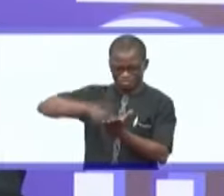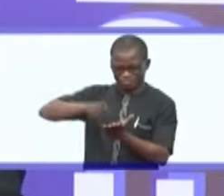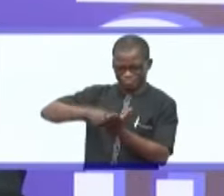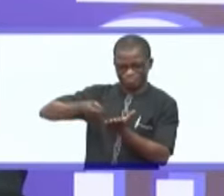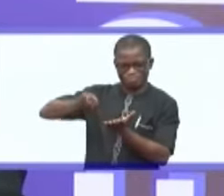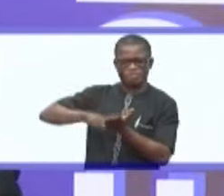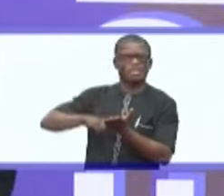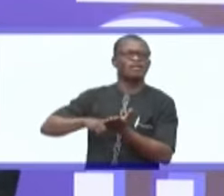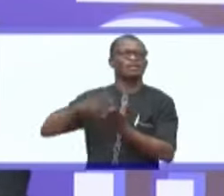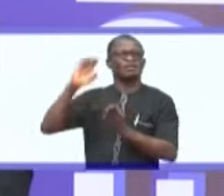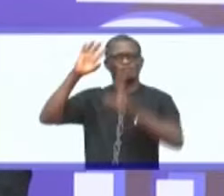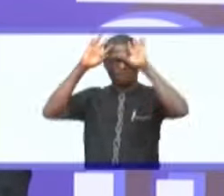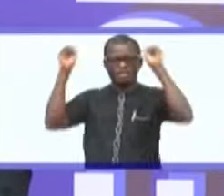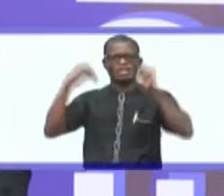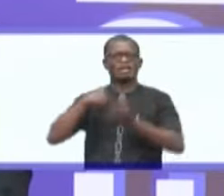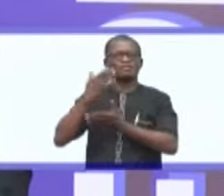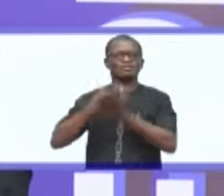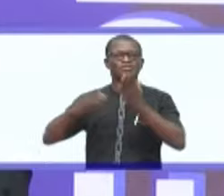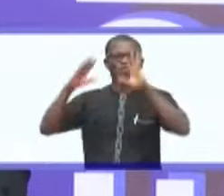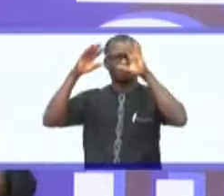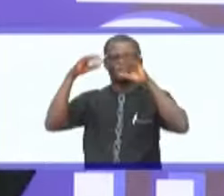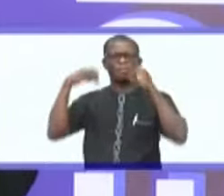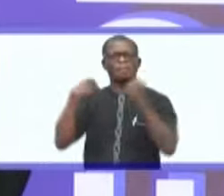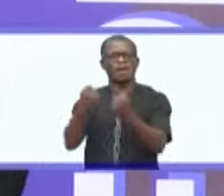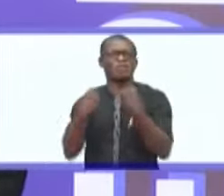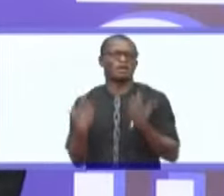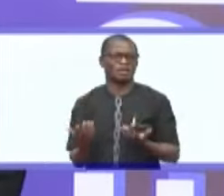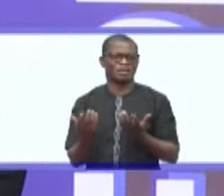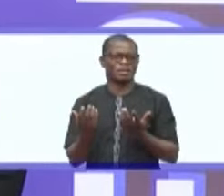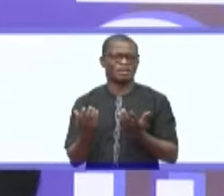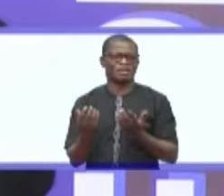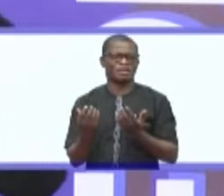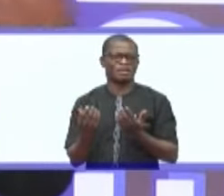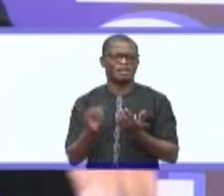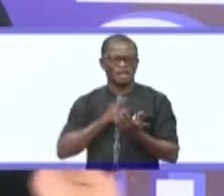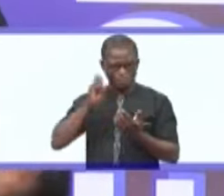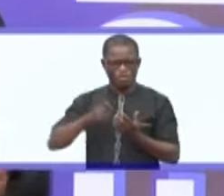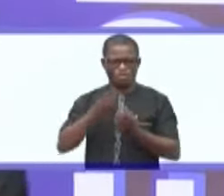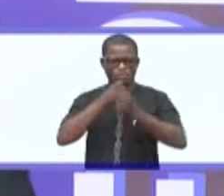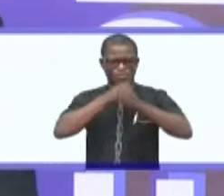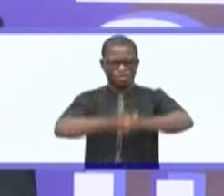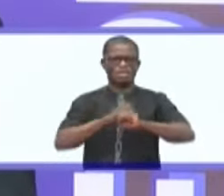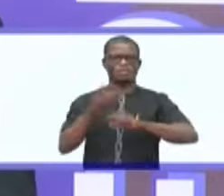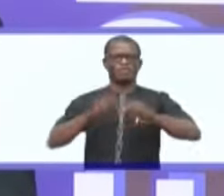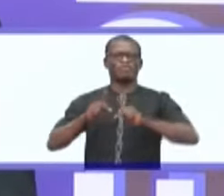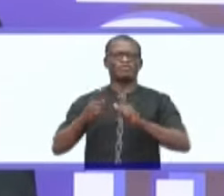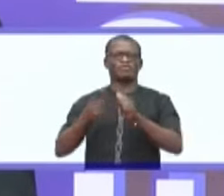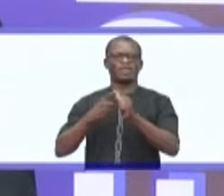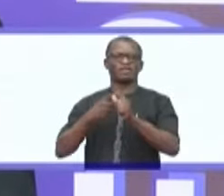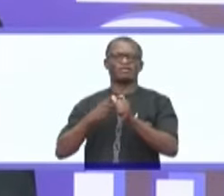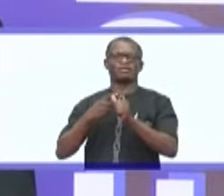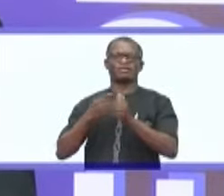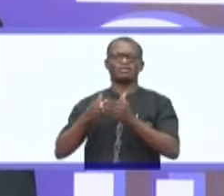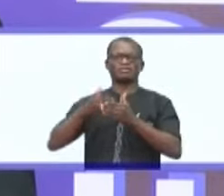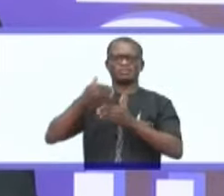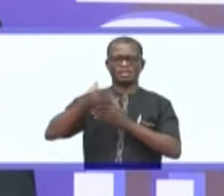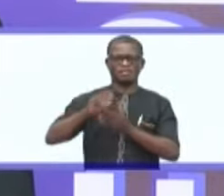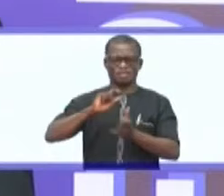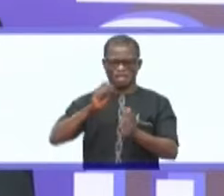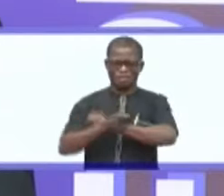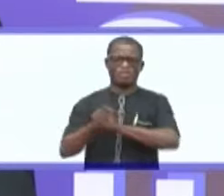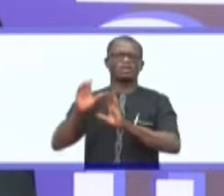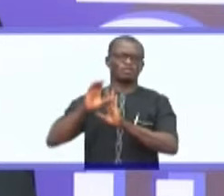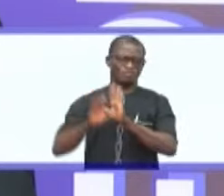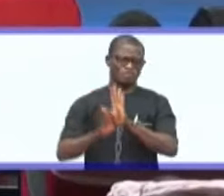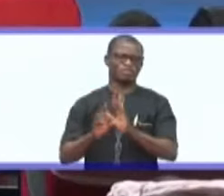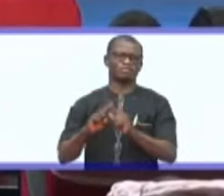some powers for the president, it's not everything that he has to wait. I have to secure the people first. Then we amend the constitution to suit it.